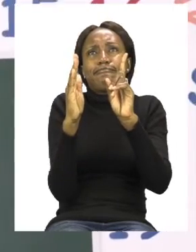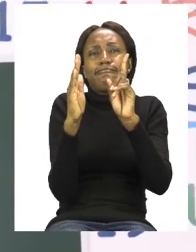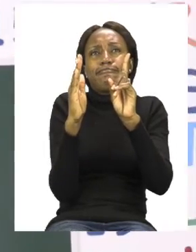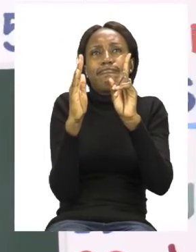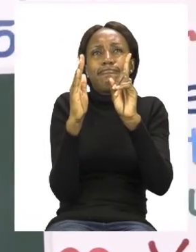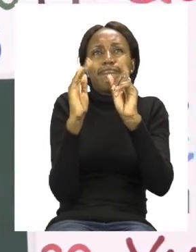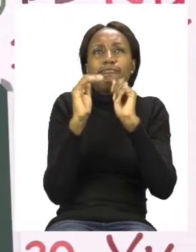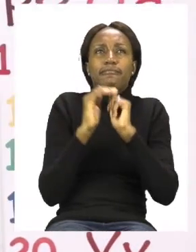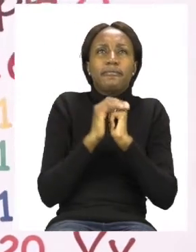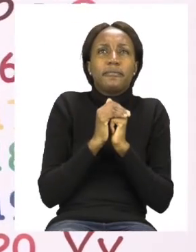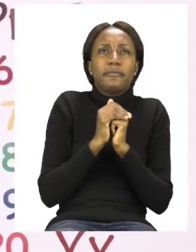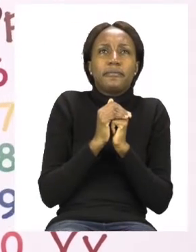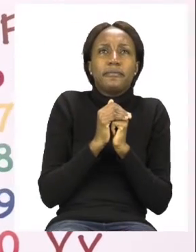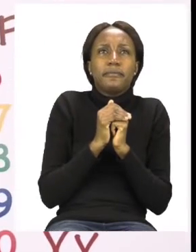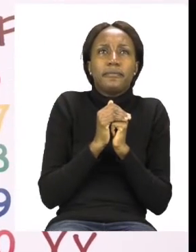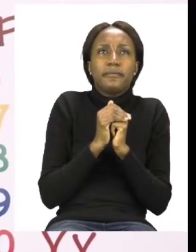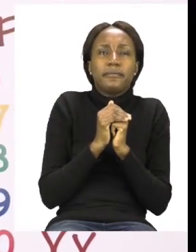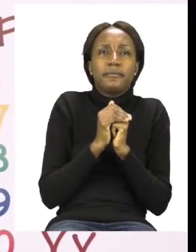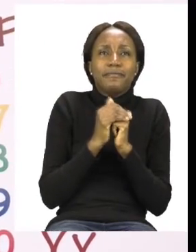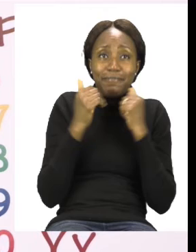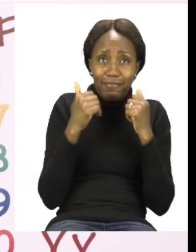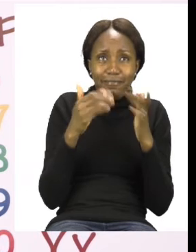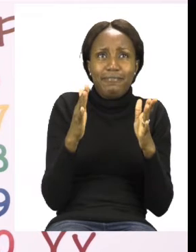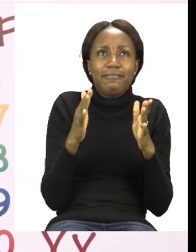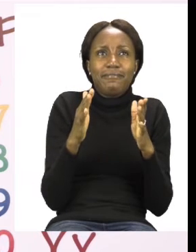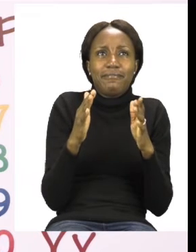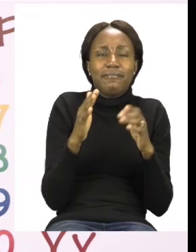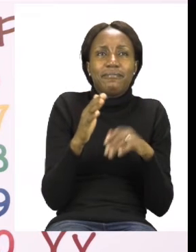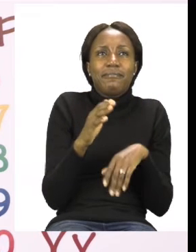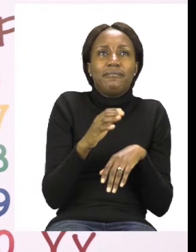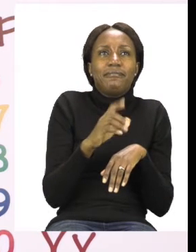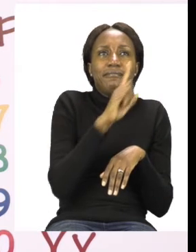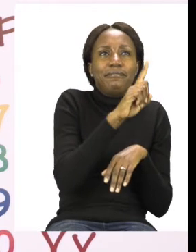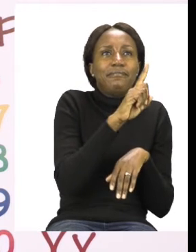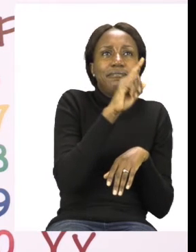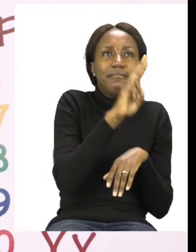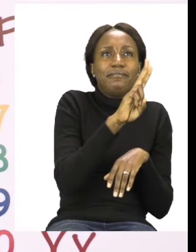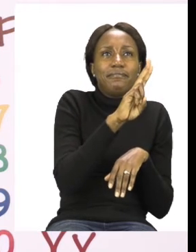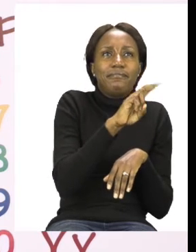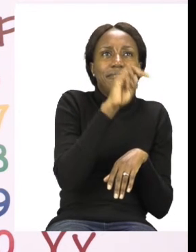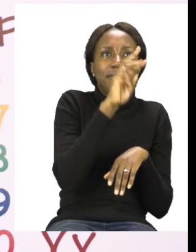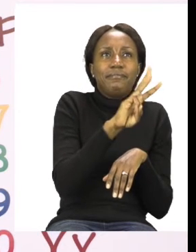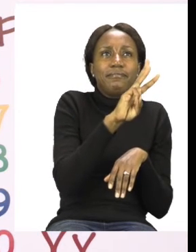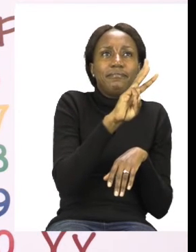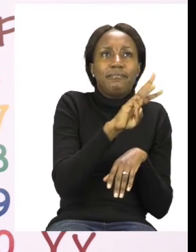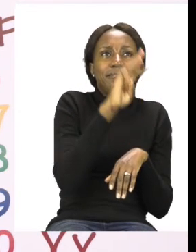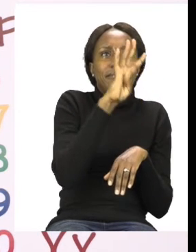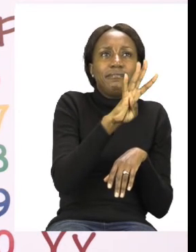about the number in front. So let us count. 1, 2,